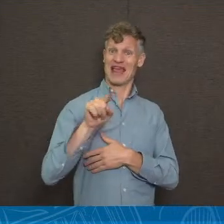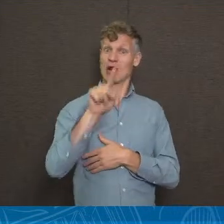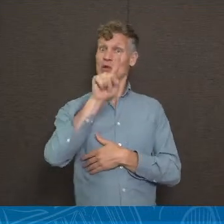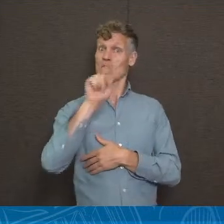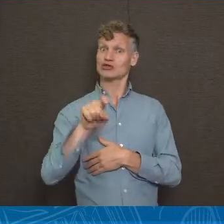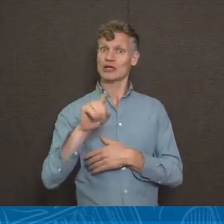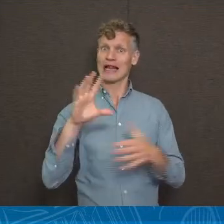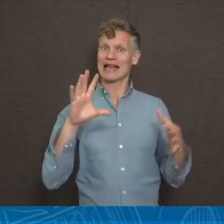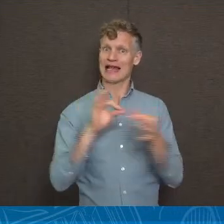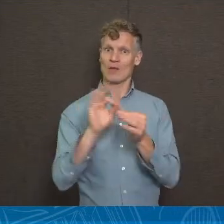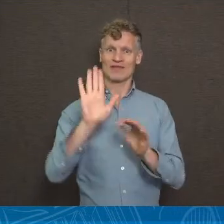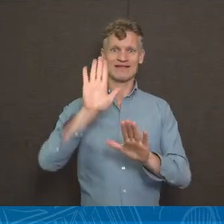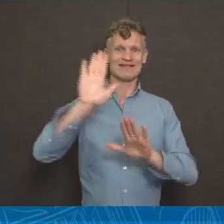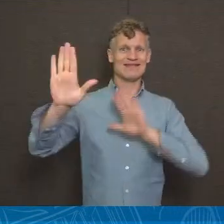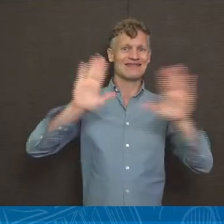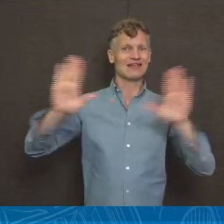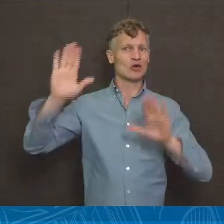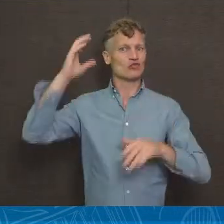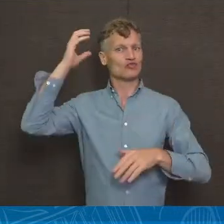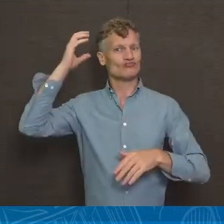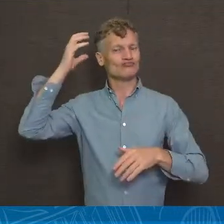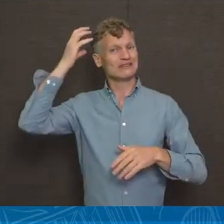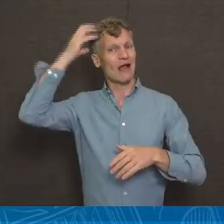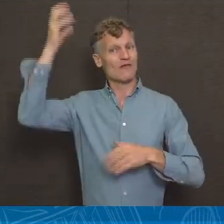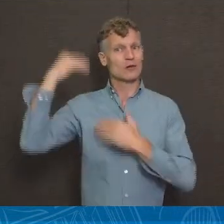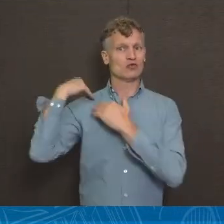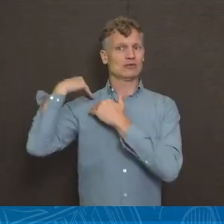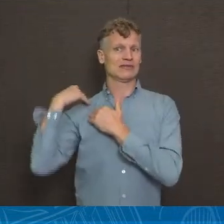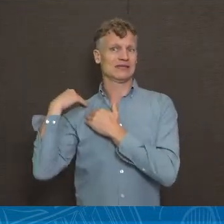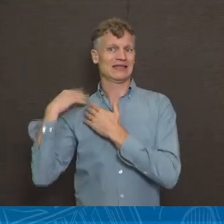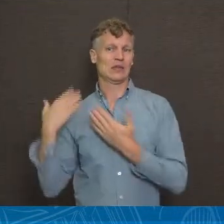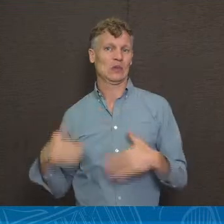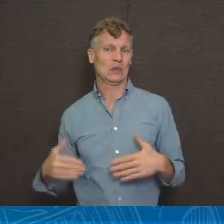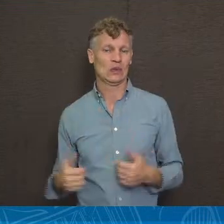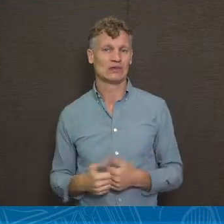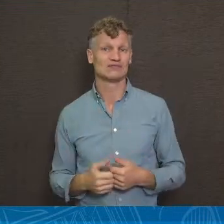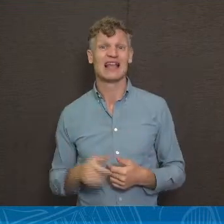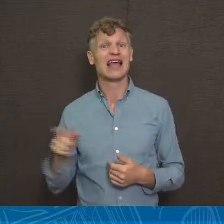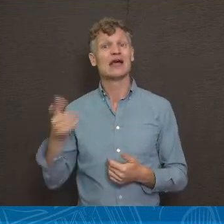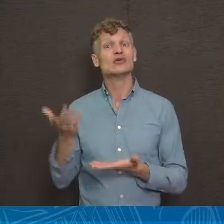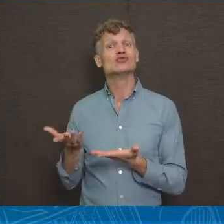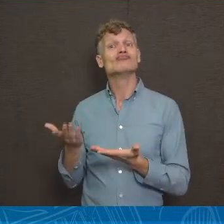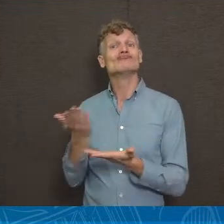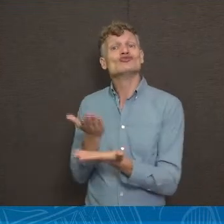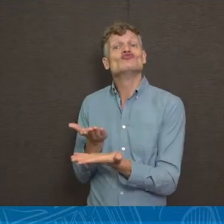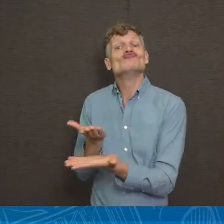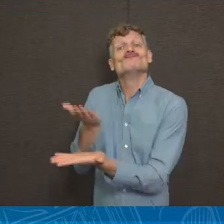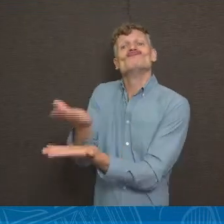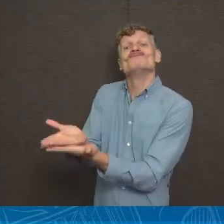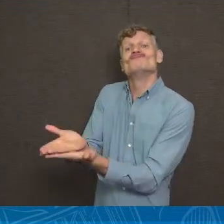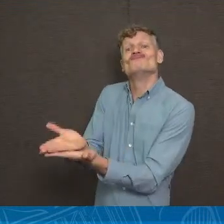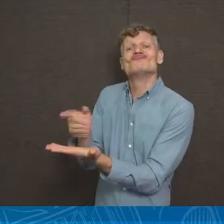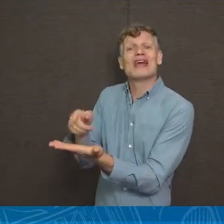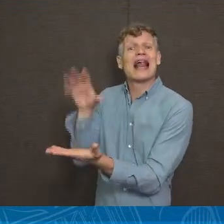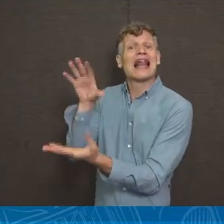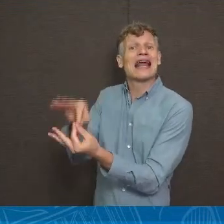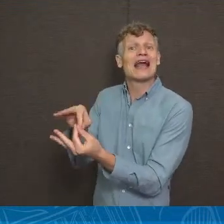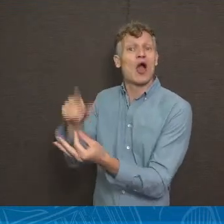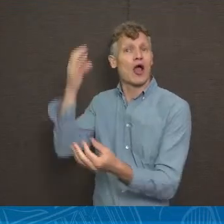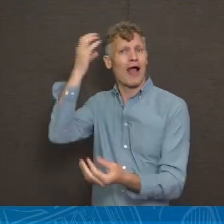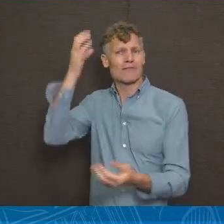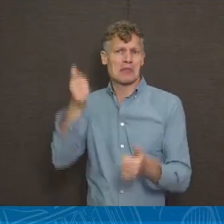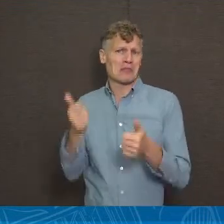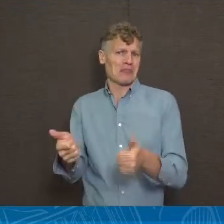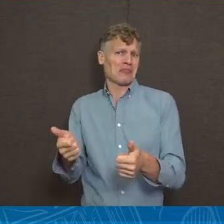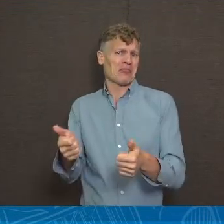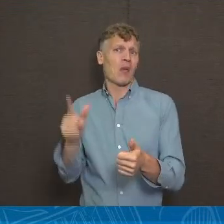which is different, and that question would probably not arise in the context of a soft law or soft instrument. So I think that is probably